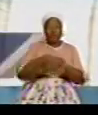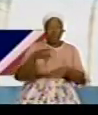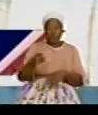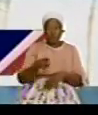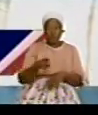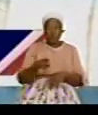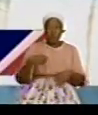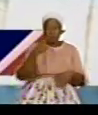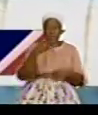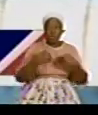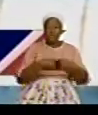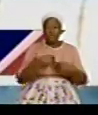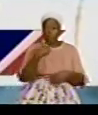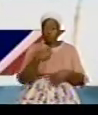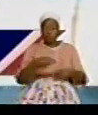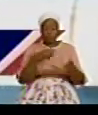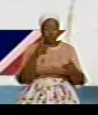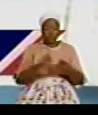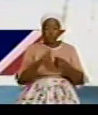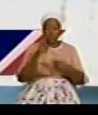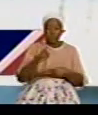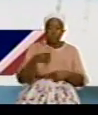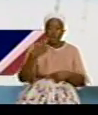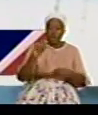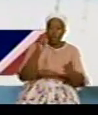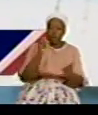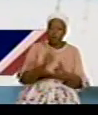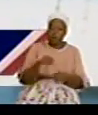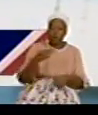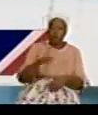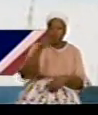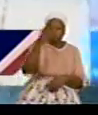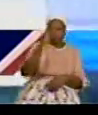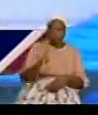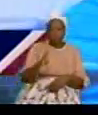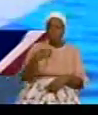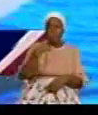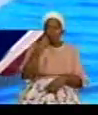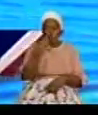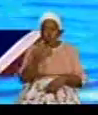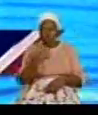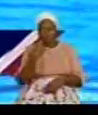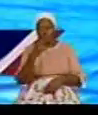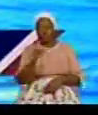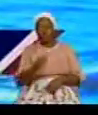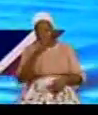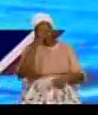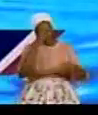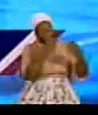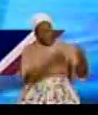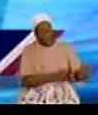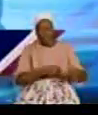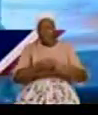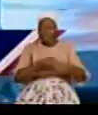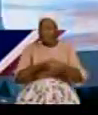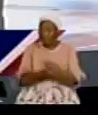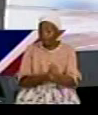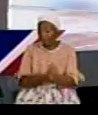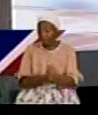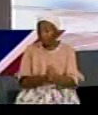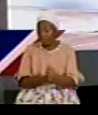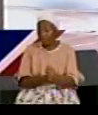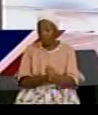have spoken unto you the word of God, whose faith follow. Look at